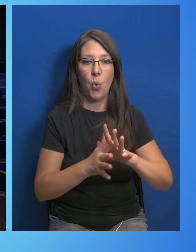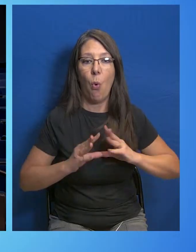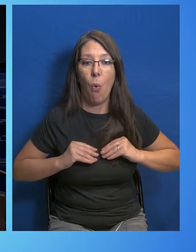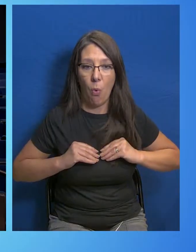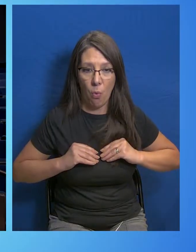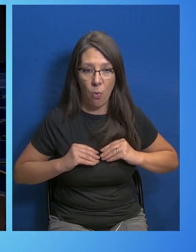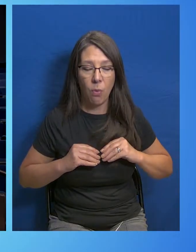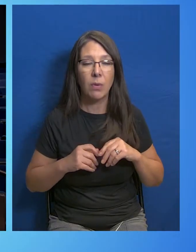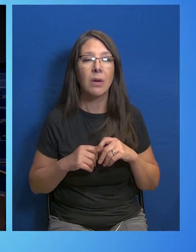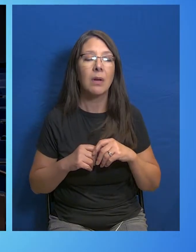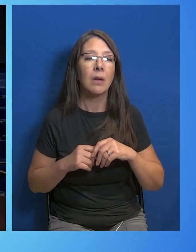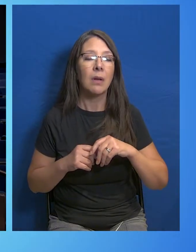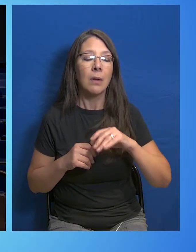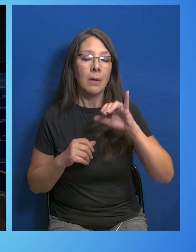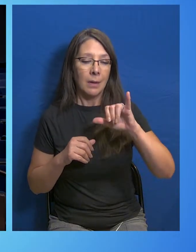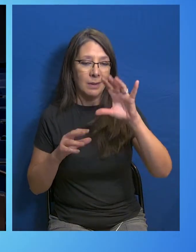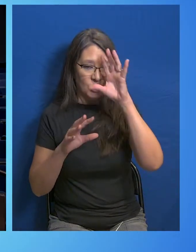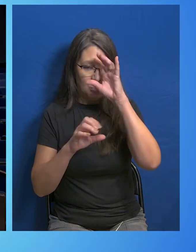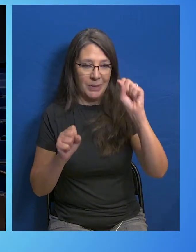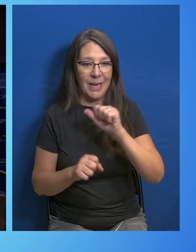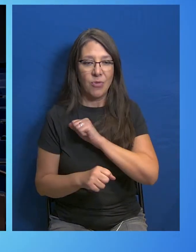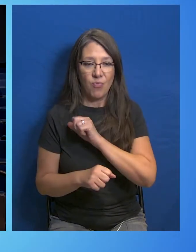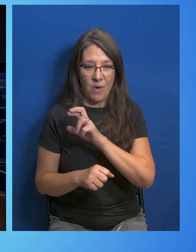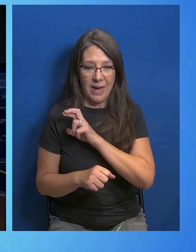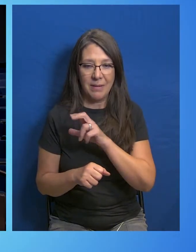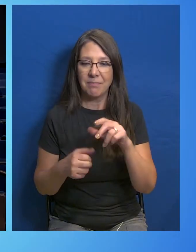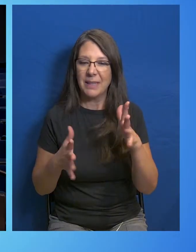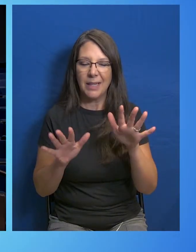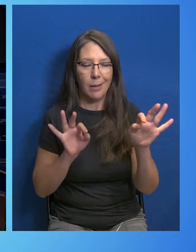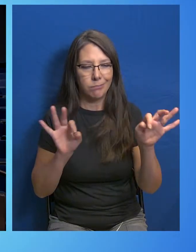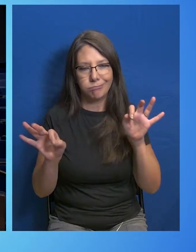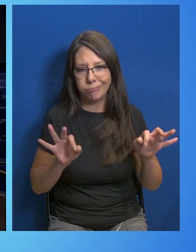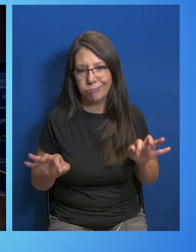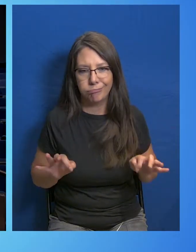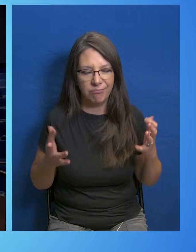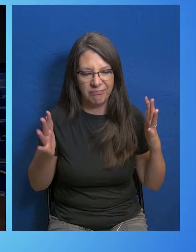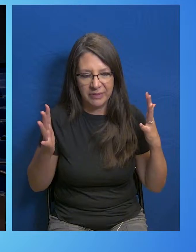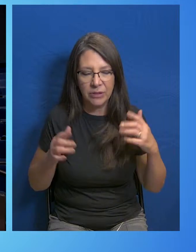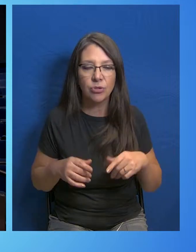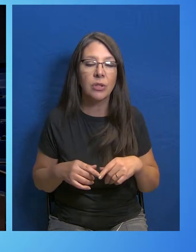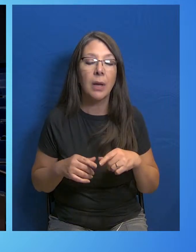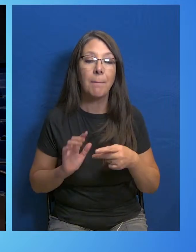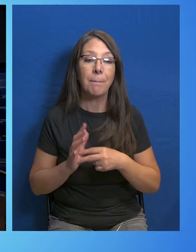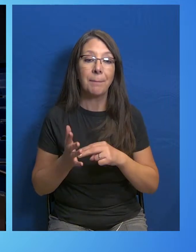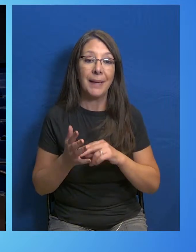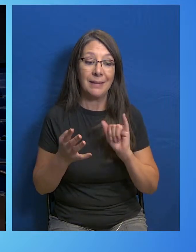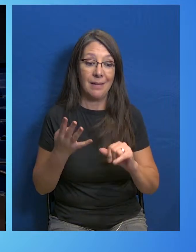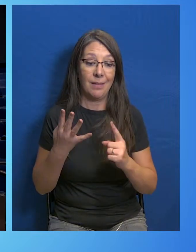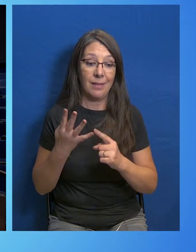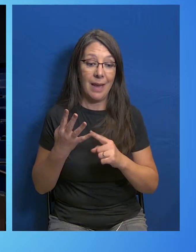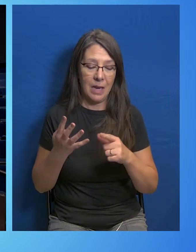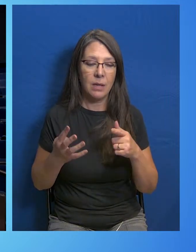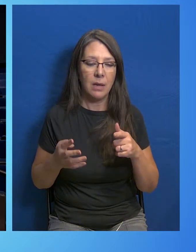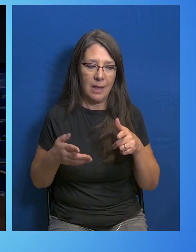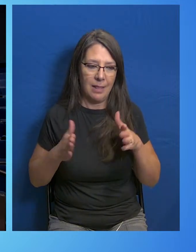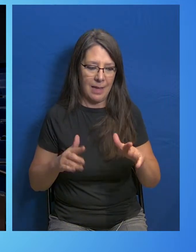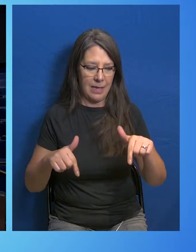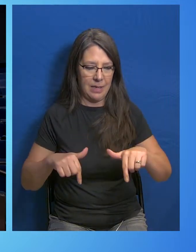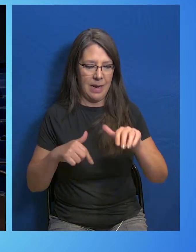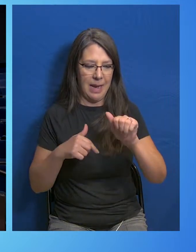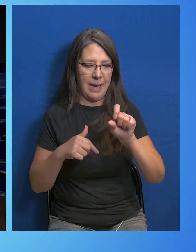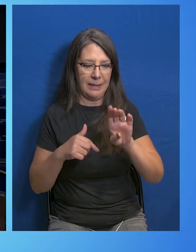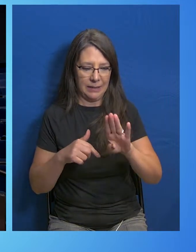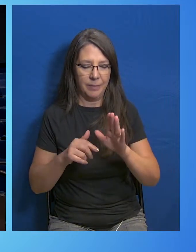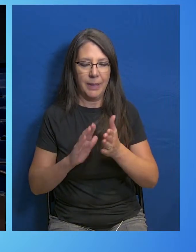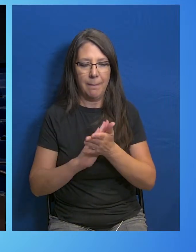which Superintendent Reichman explained pretty well. It would just allow ASDB the opportunity to enter into